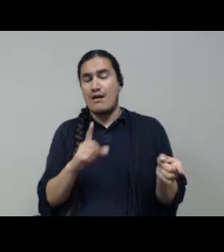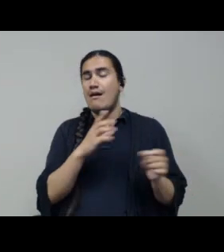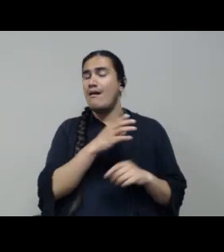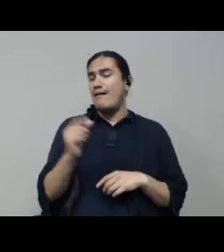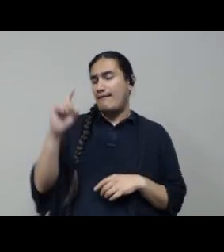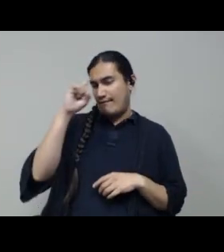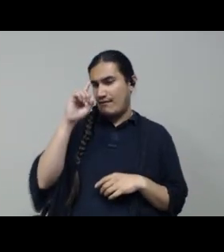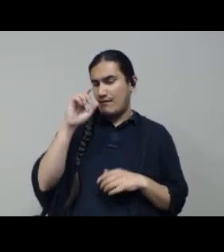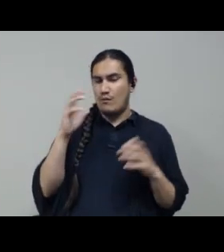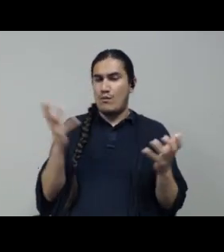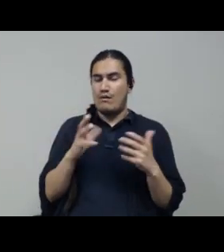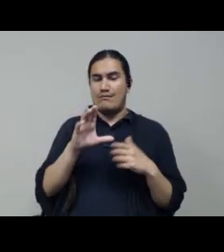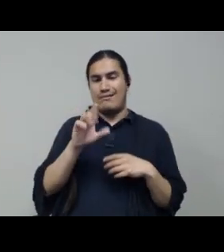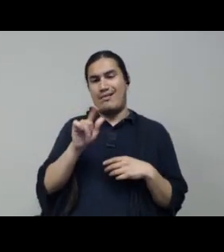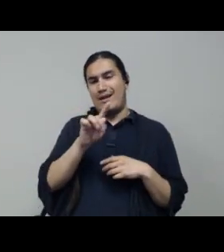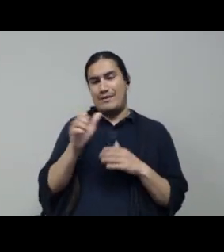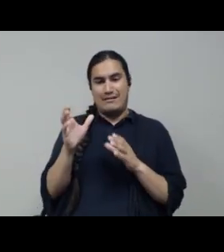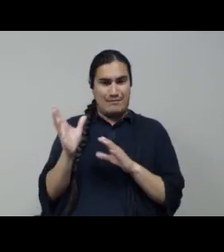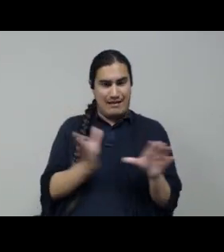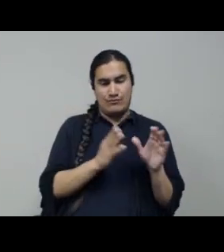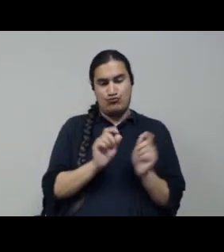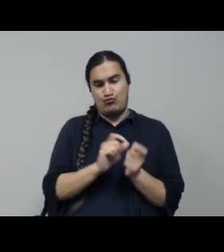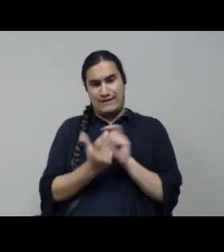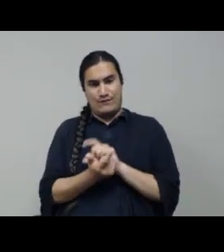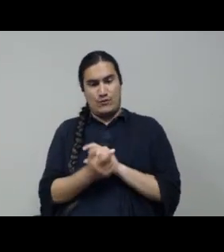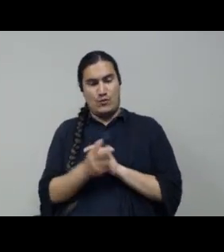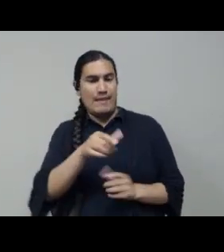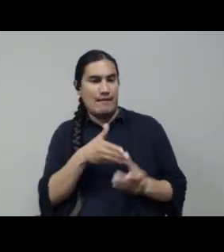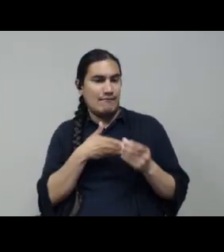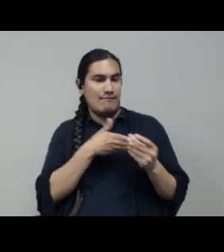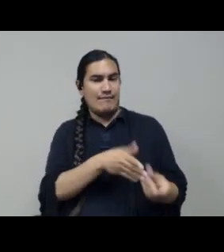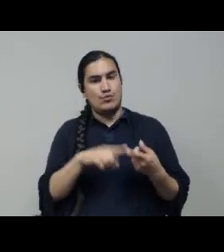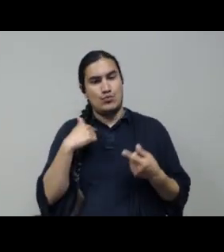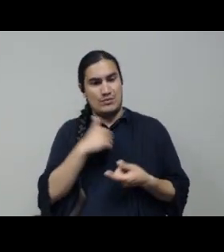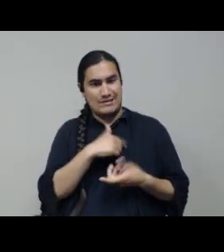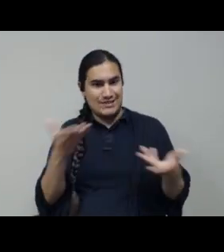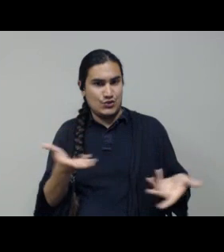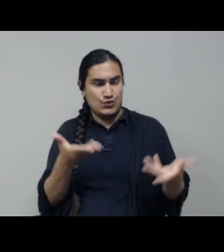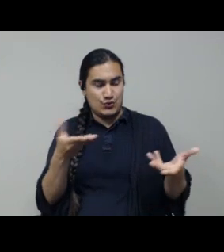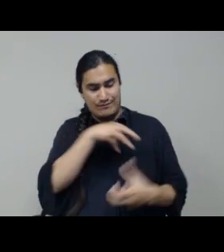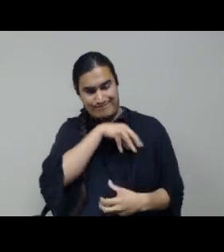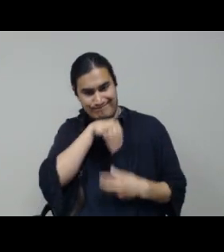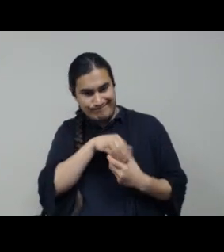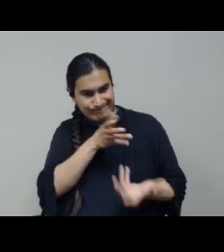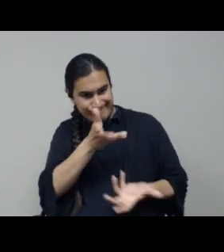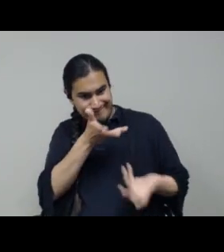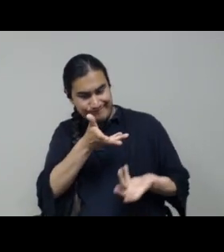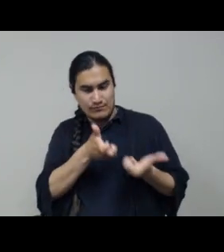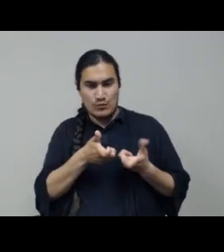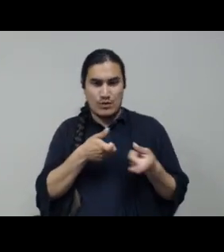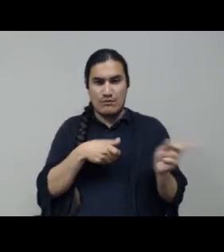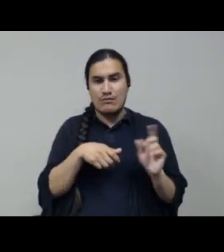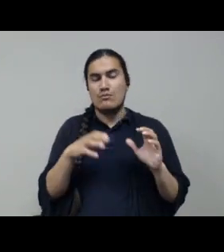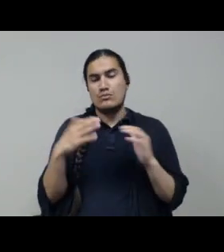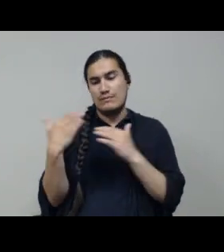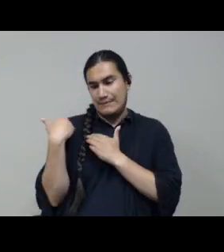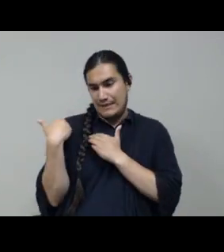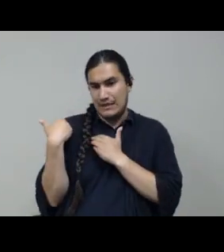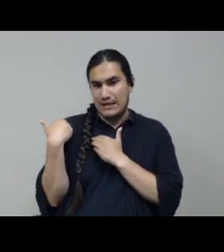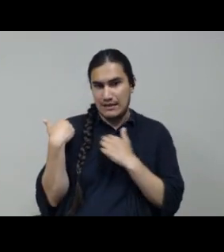what Climate Plan and Transform have led here, and the engagement and the responsibility